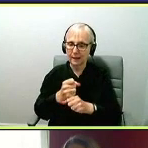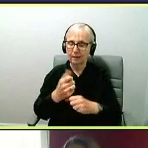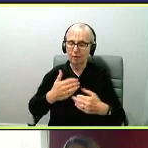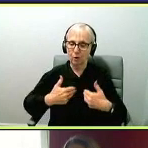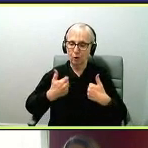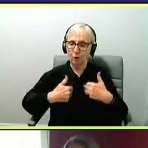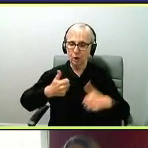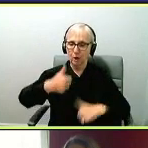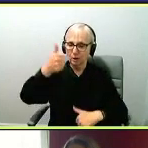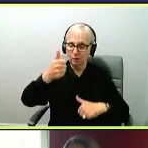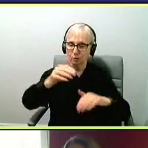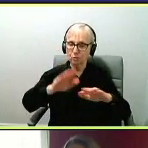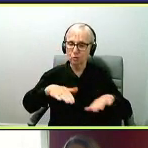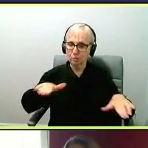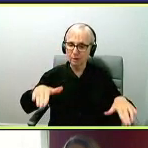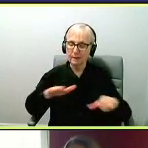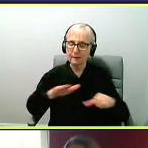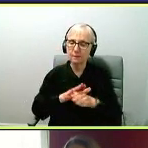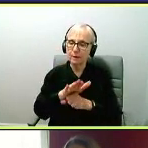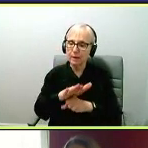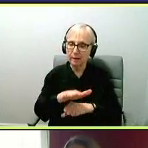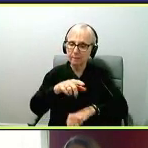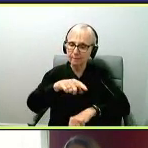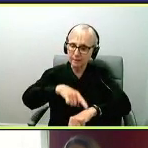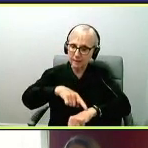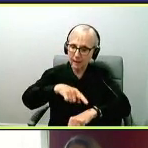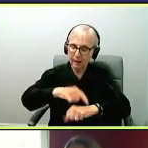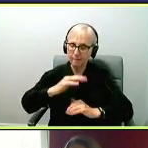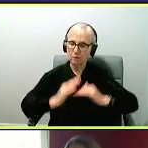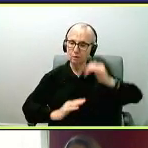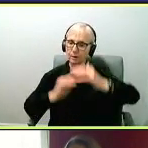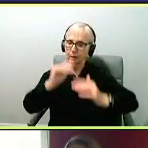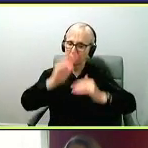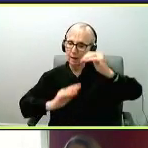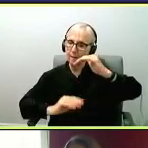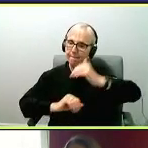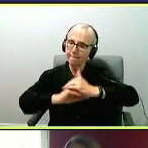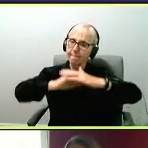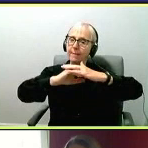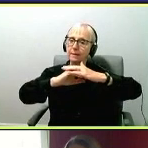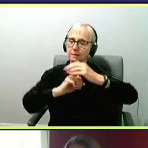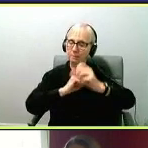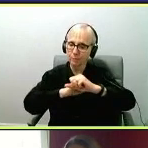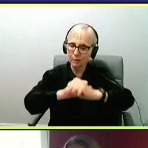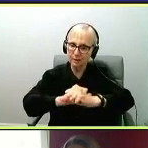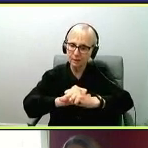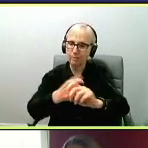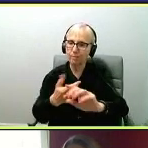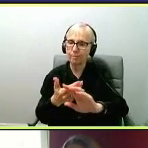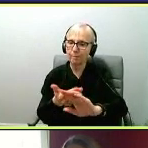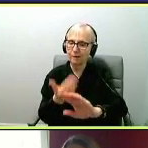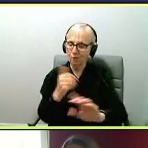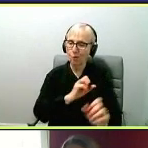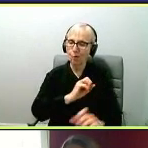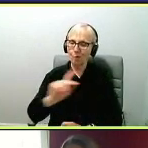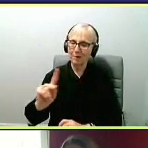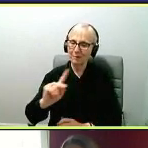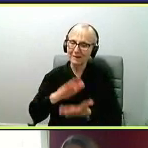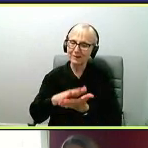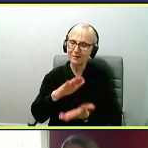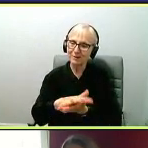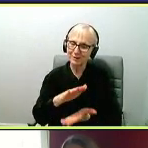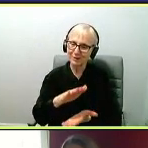vaccinated. We'll give them enough time to build a maximum protection before the fall and before they return to school